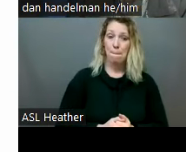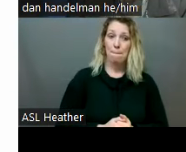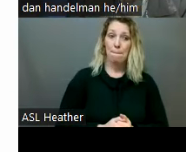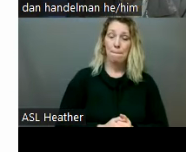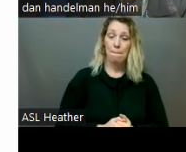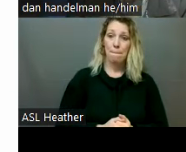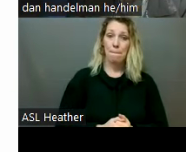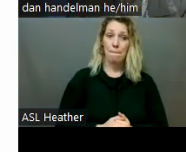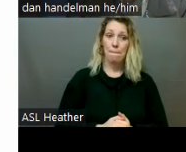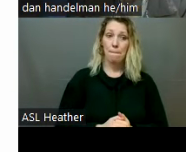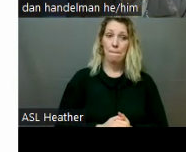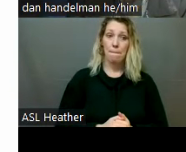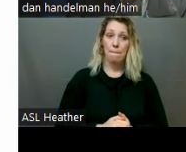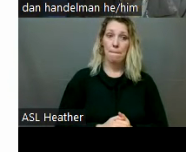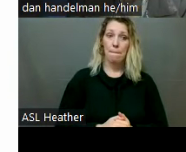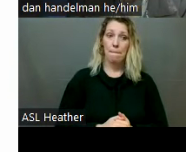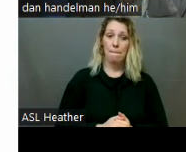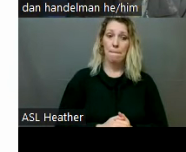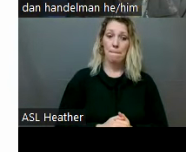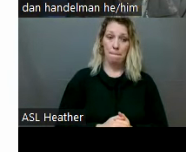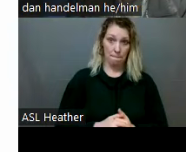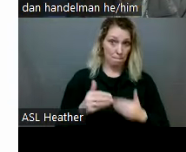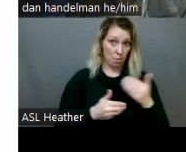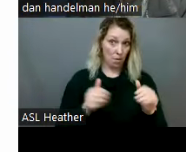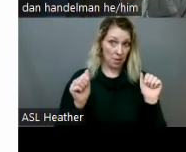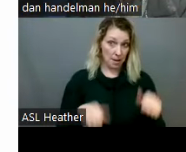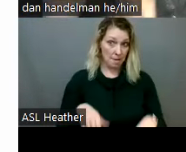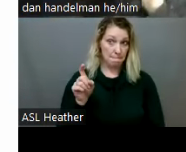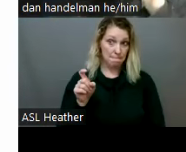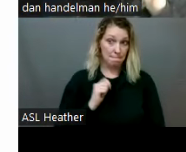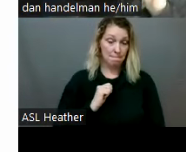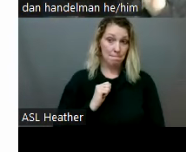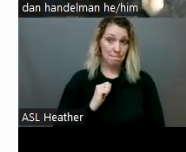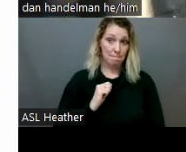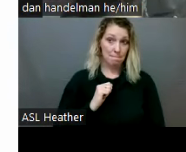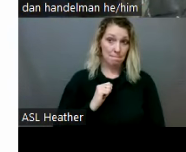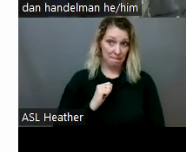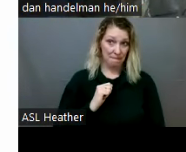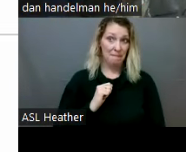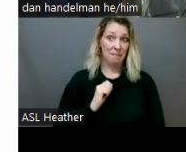Can we move on?